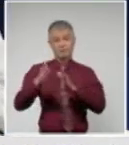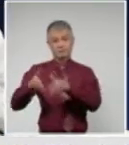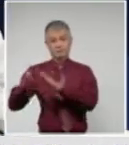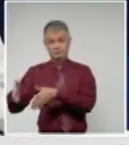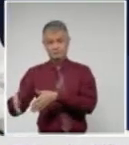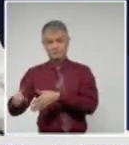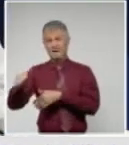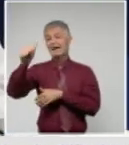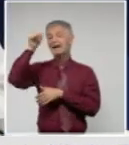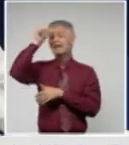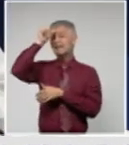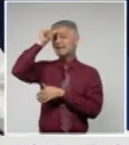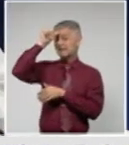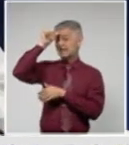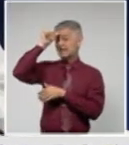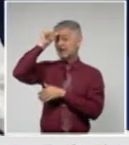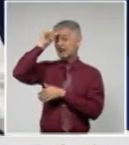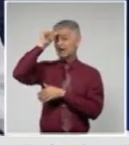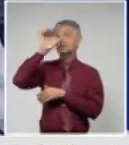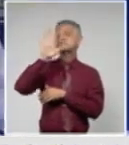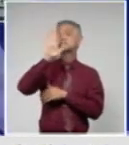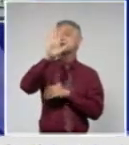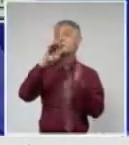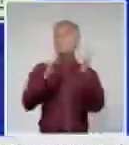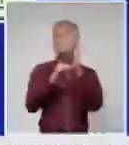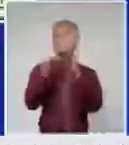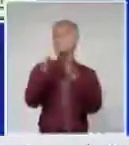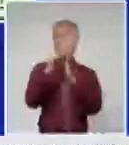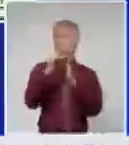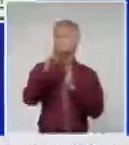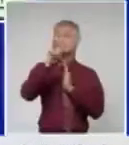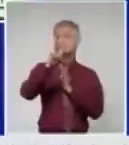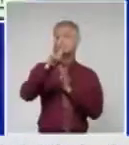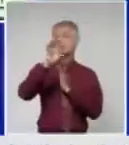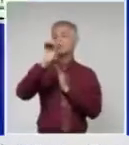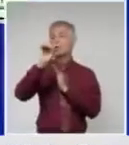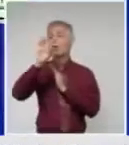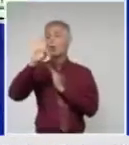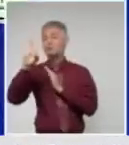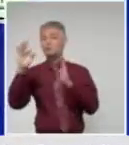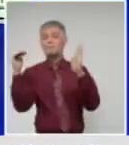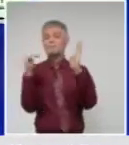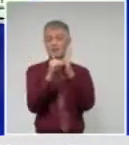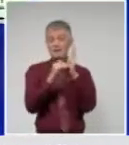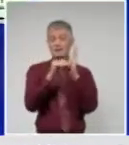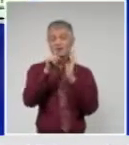list of countries worst affected by the pandemic, with over